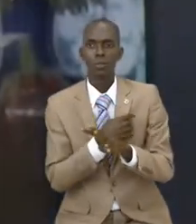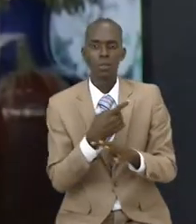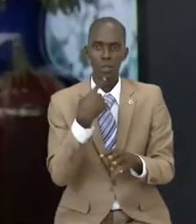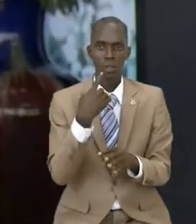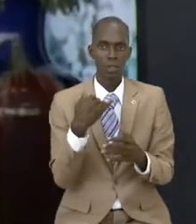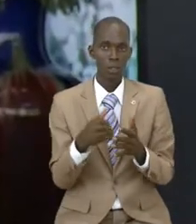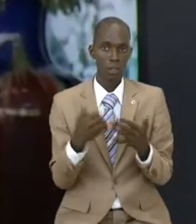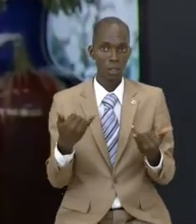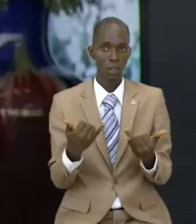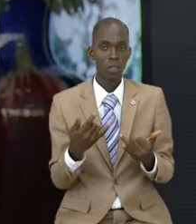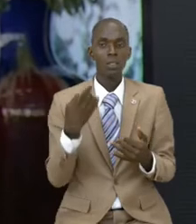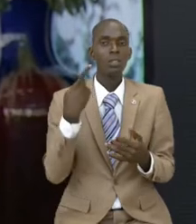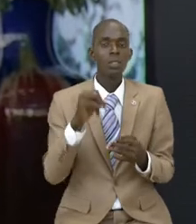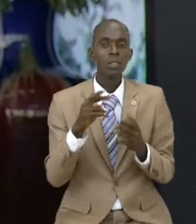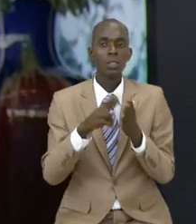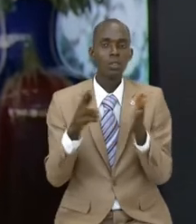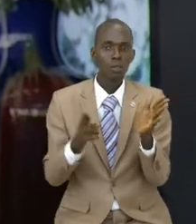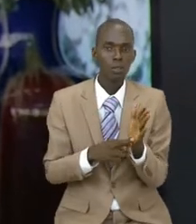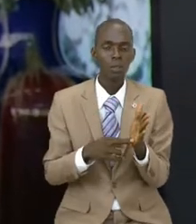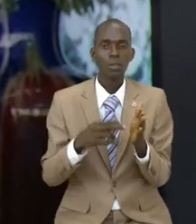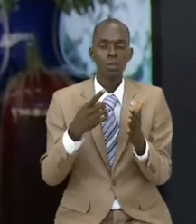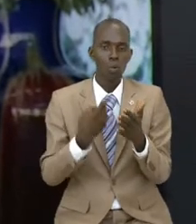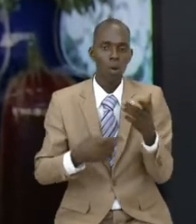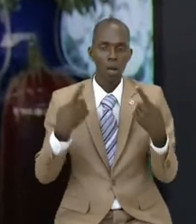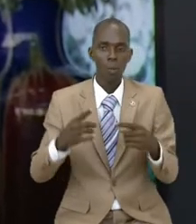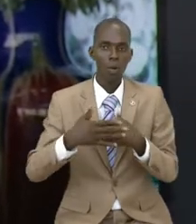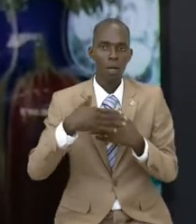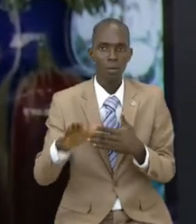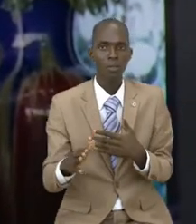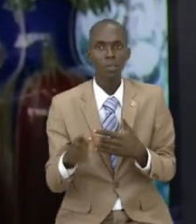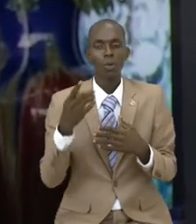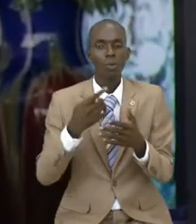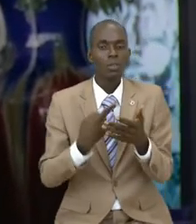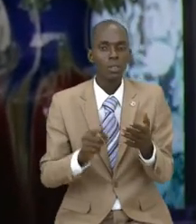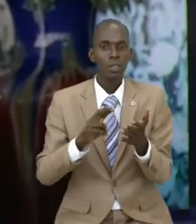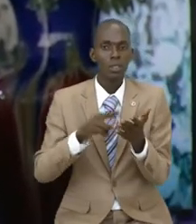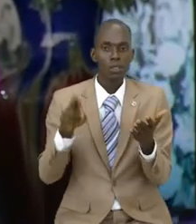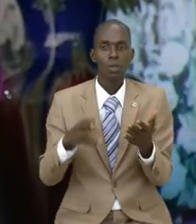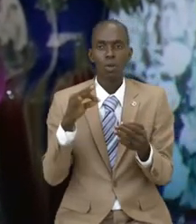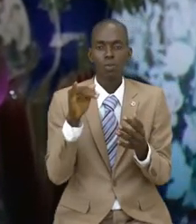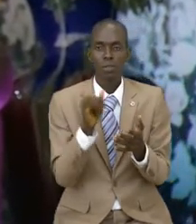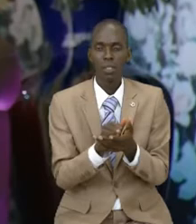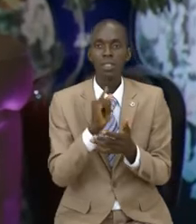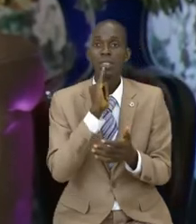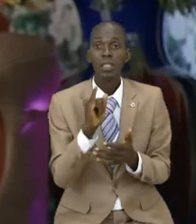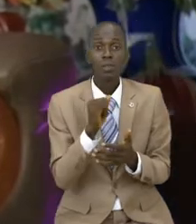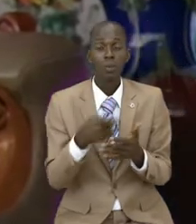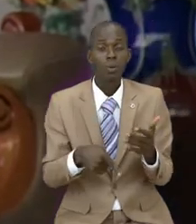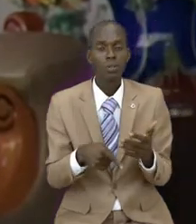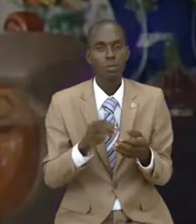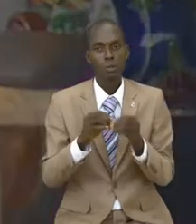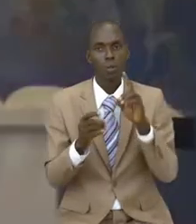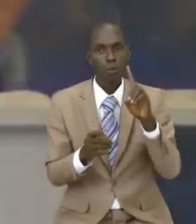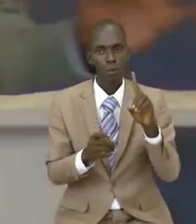the result, the after effect, the corollary to that is this. Number one,